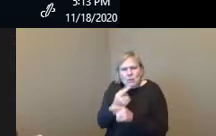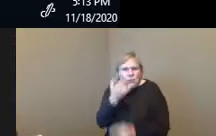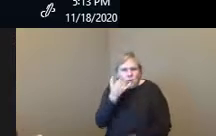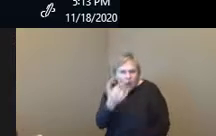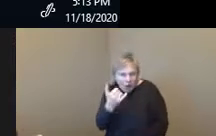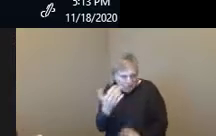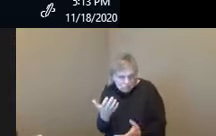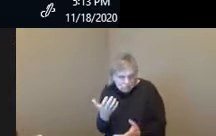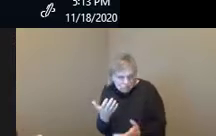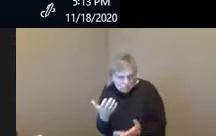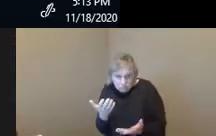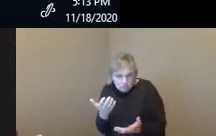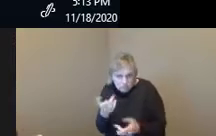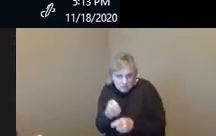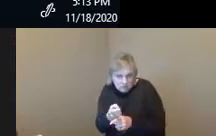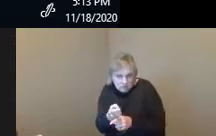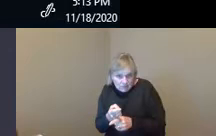call.